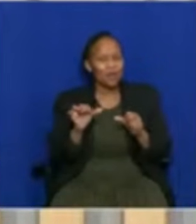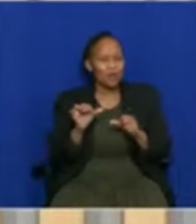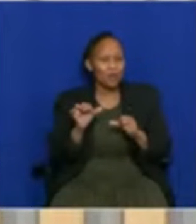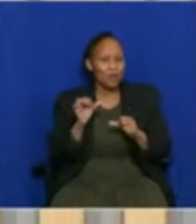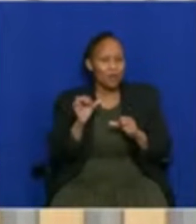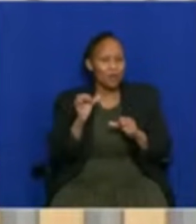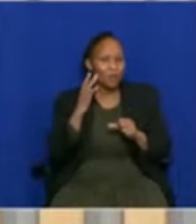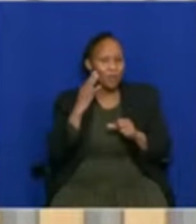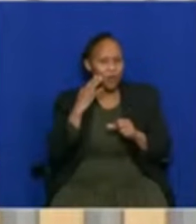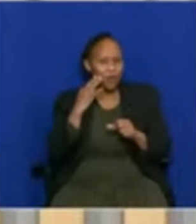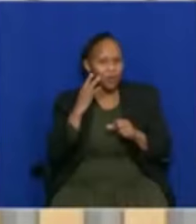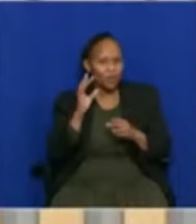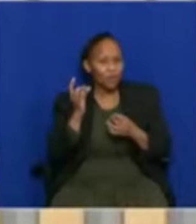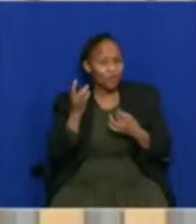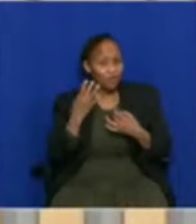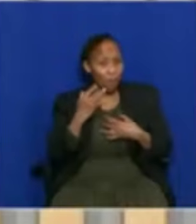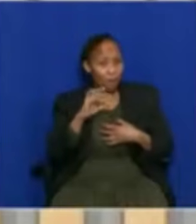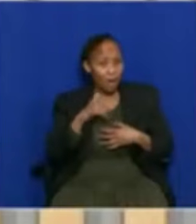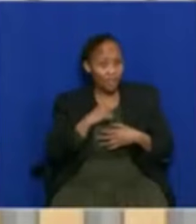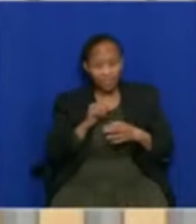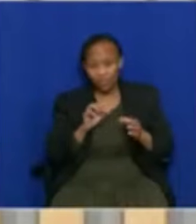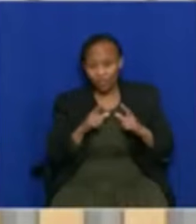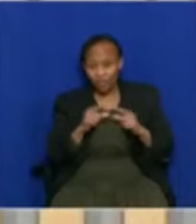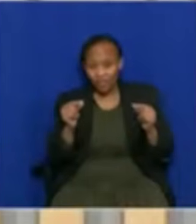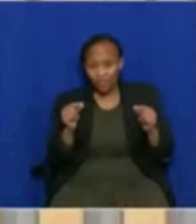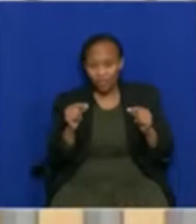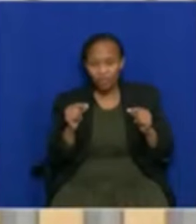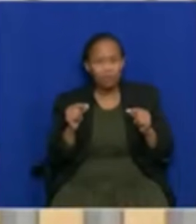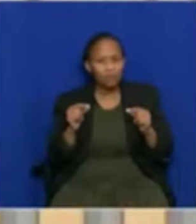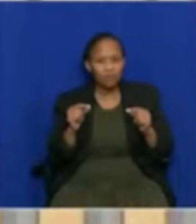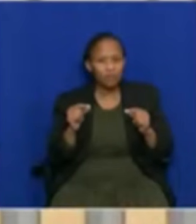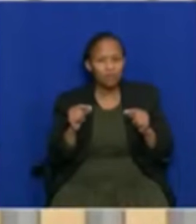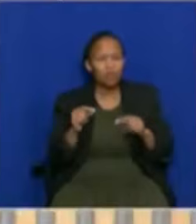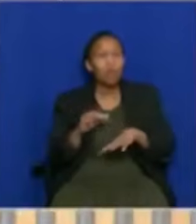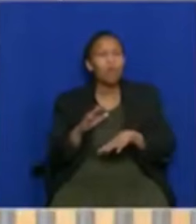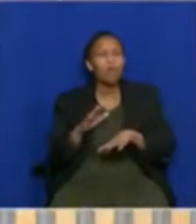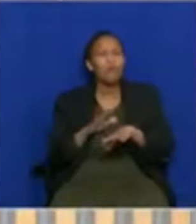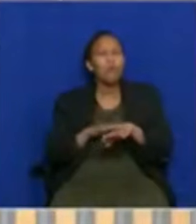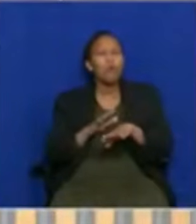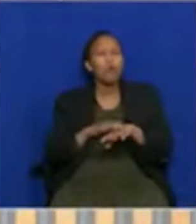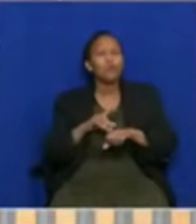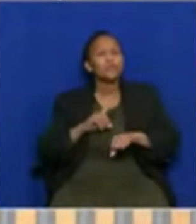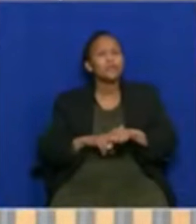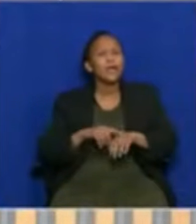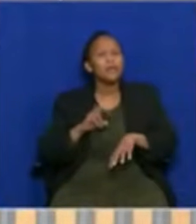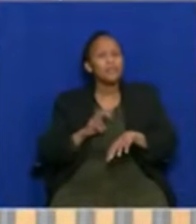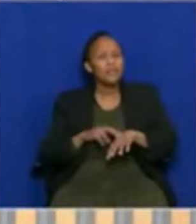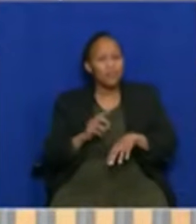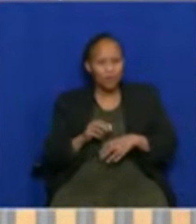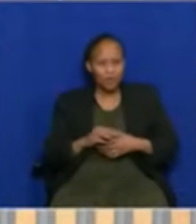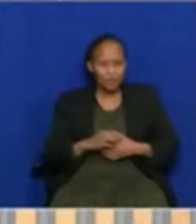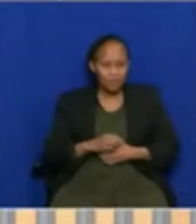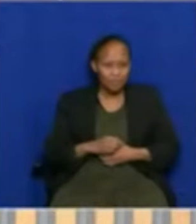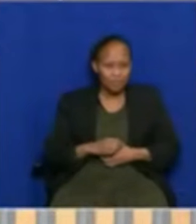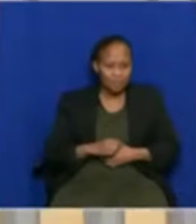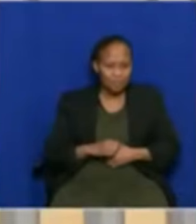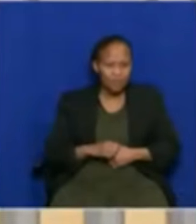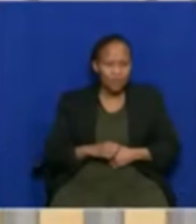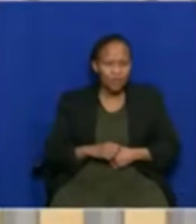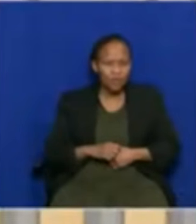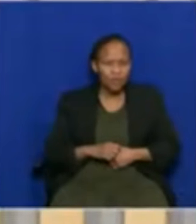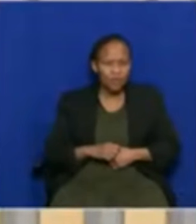we how much more time do you require? I don't think it's. Can I speak, Chair? Yes.